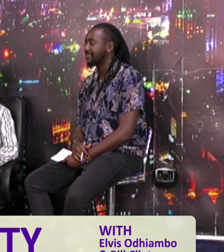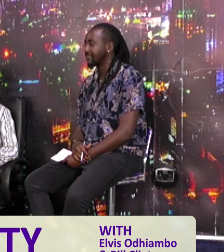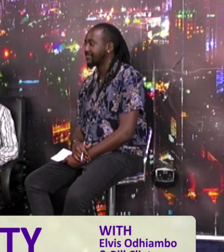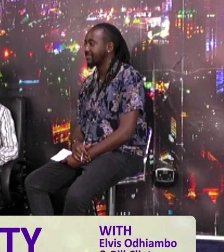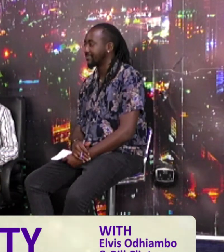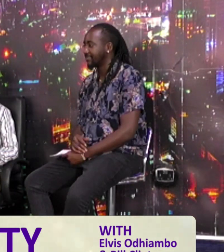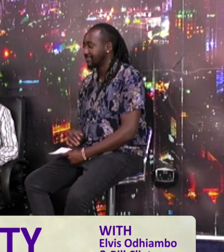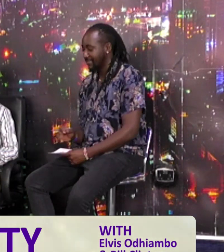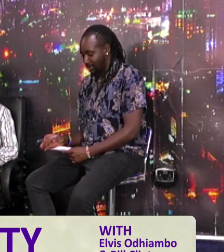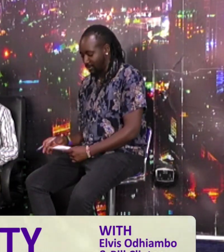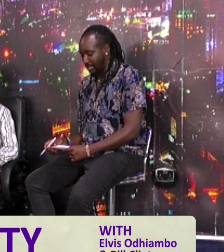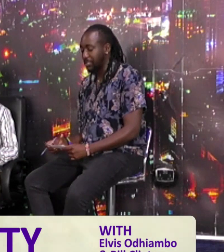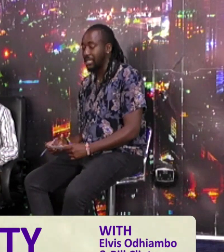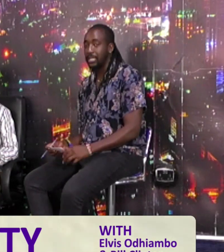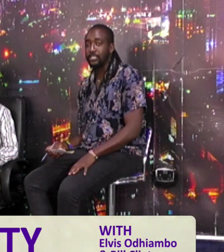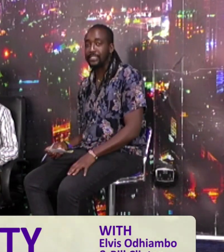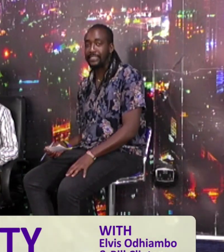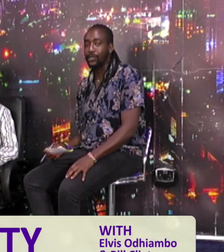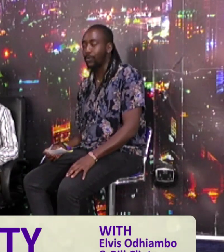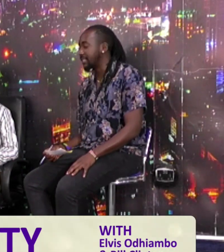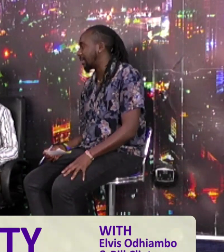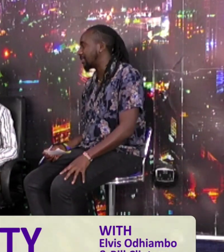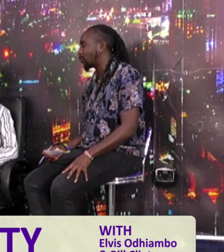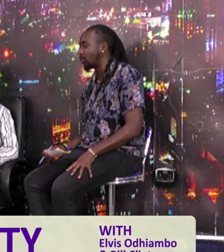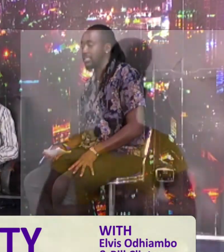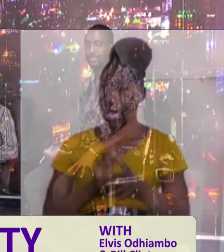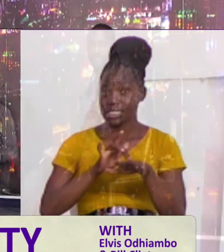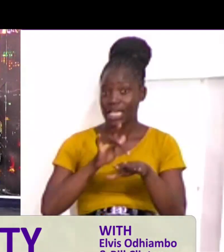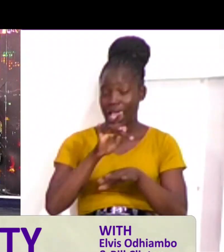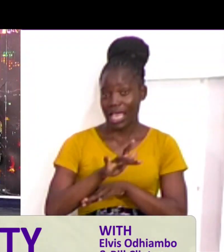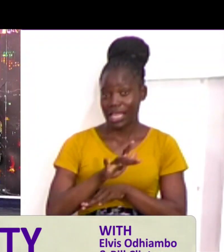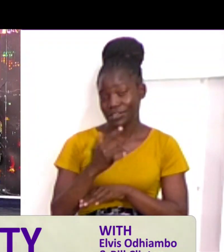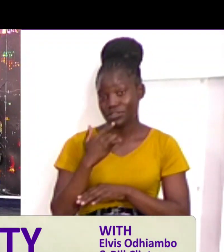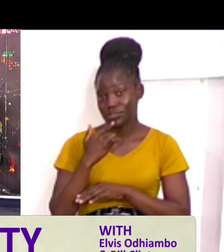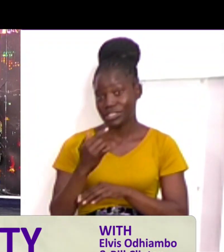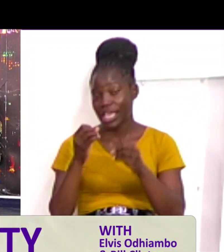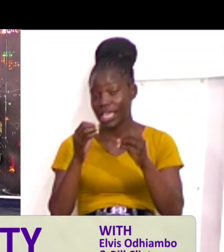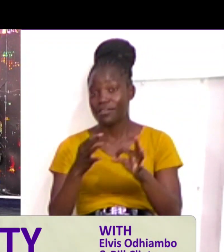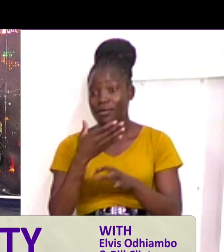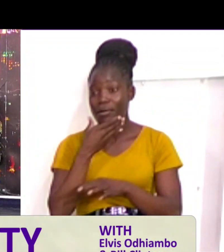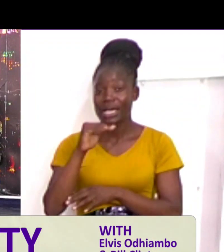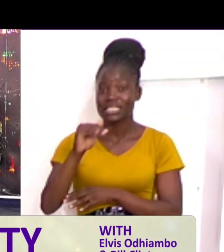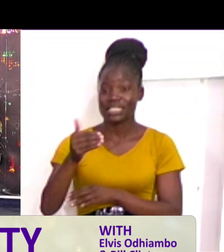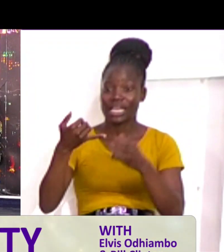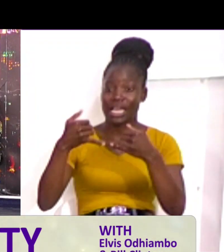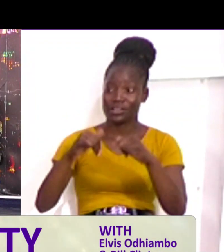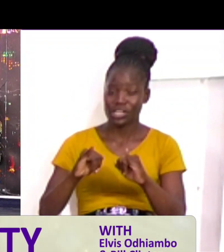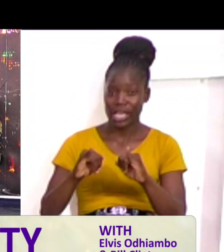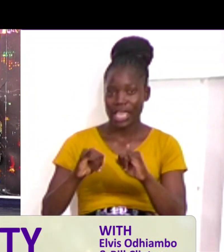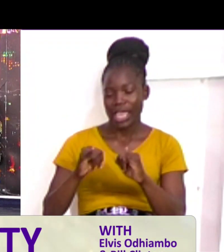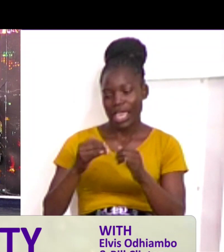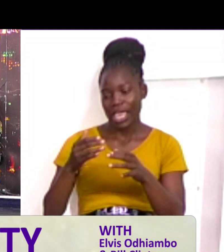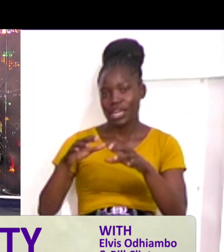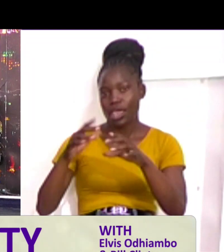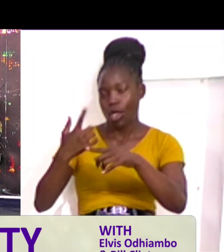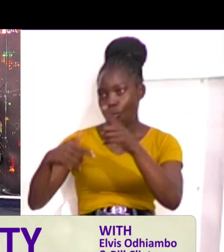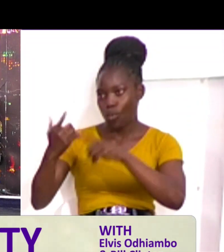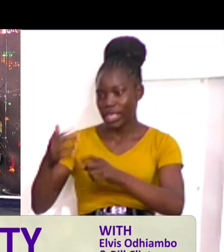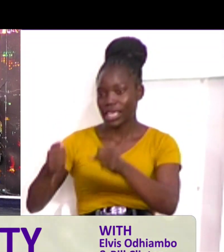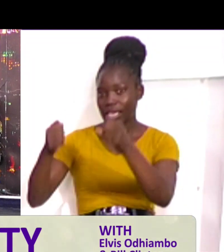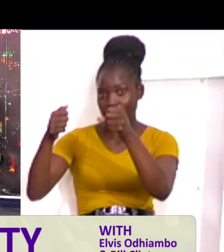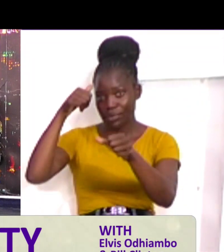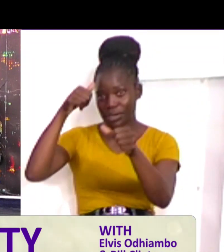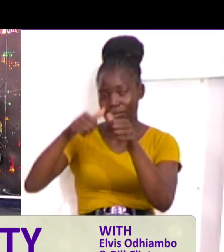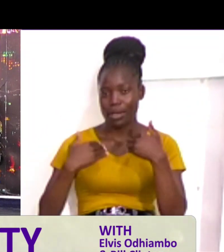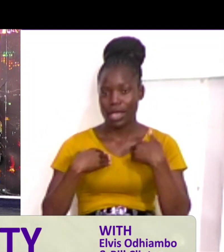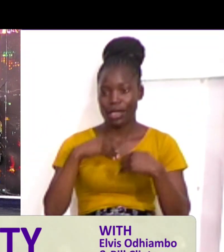So that's just my opinion. Right, without a doubt, it's still quite early to call it whether Manchester City can try and go ahead and claim the title. Remember the other